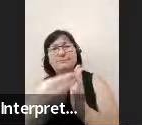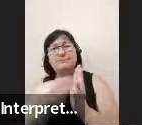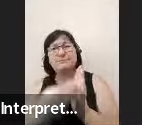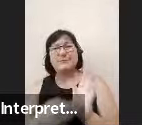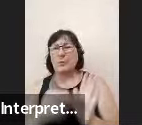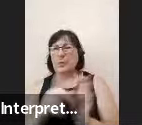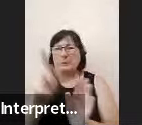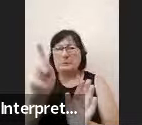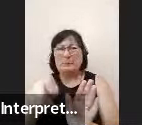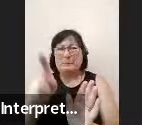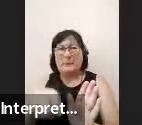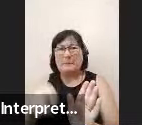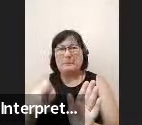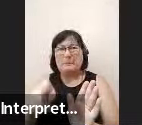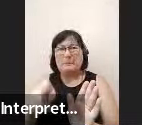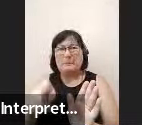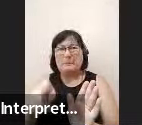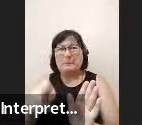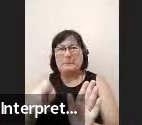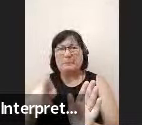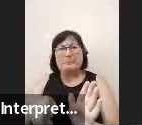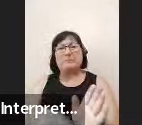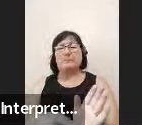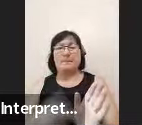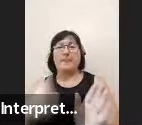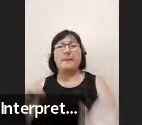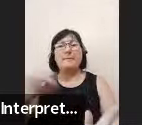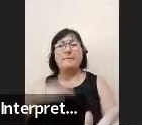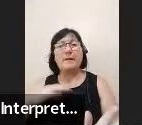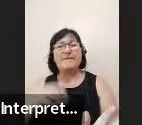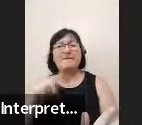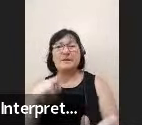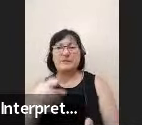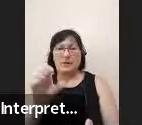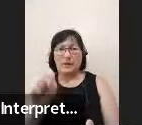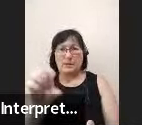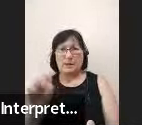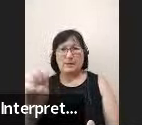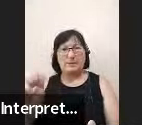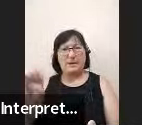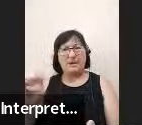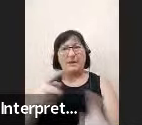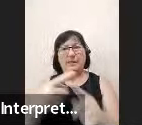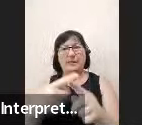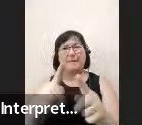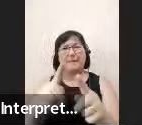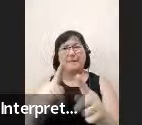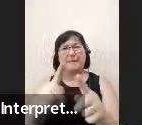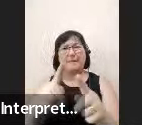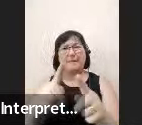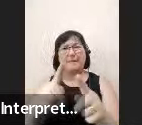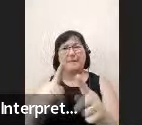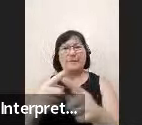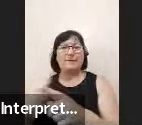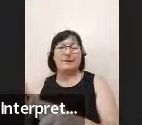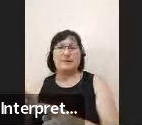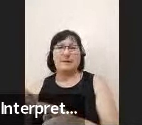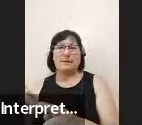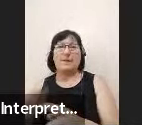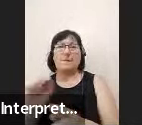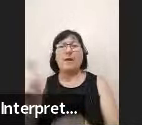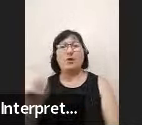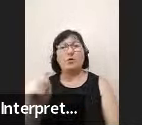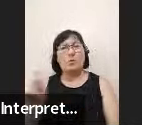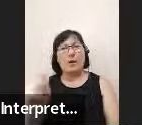The benefits that SMMEs requires are different from those that are required by large traders. The systems that large traders